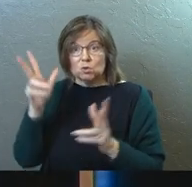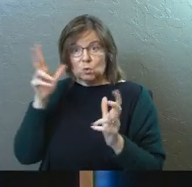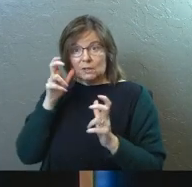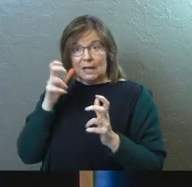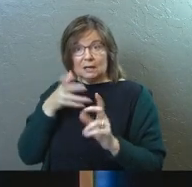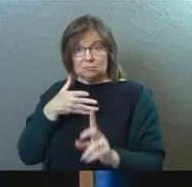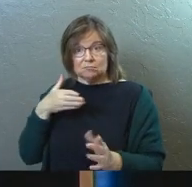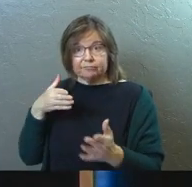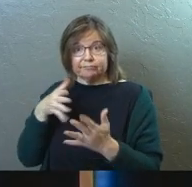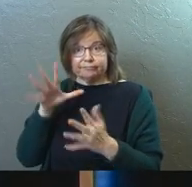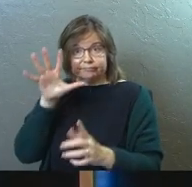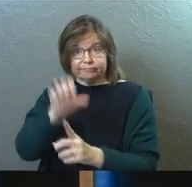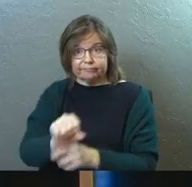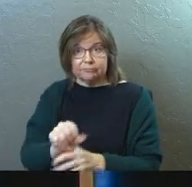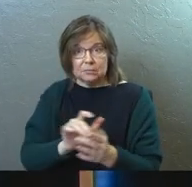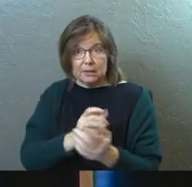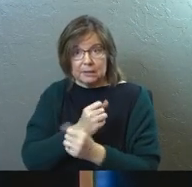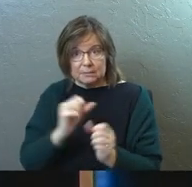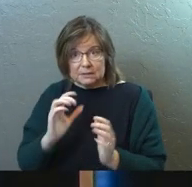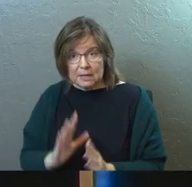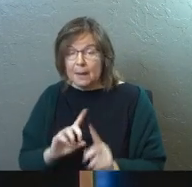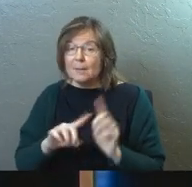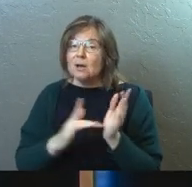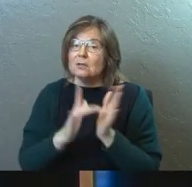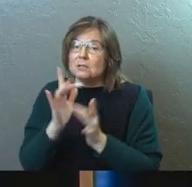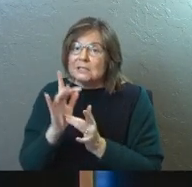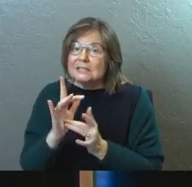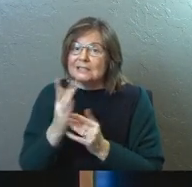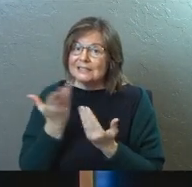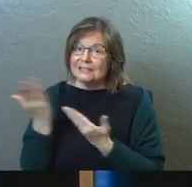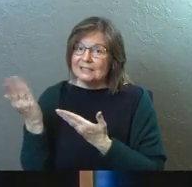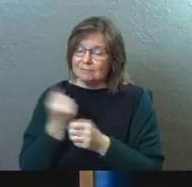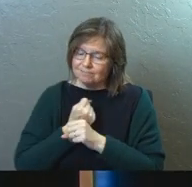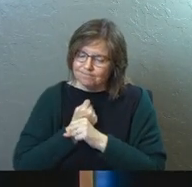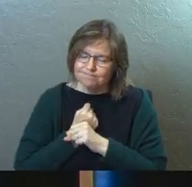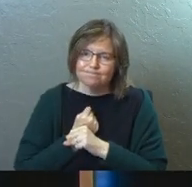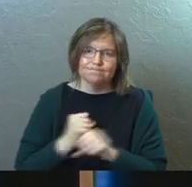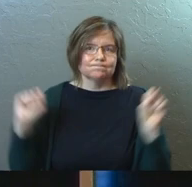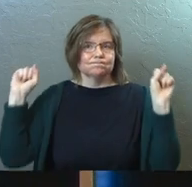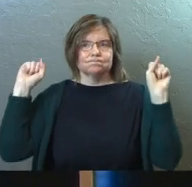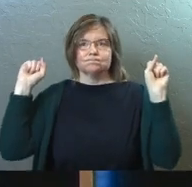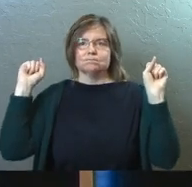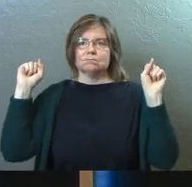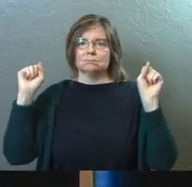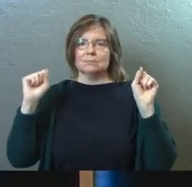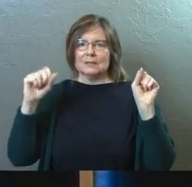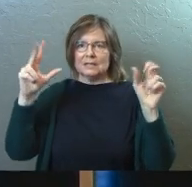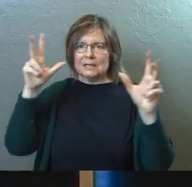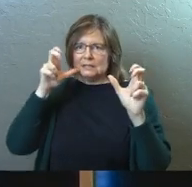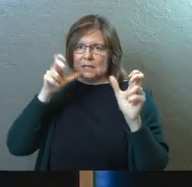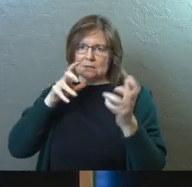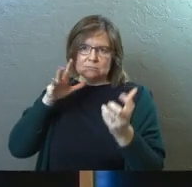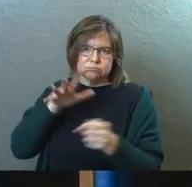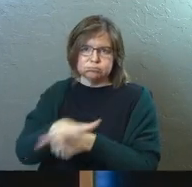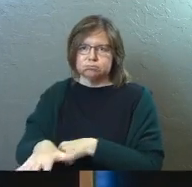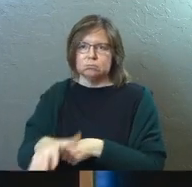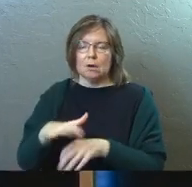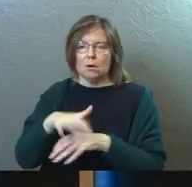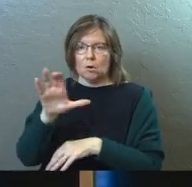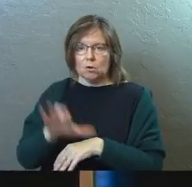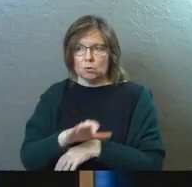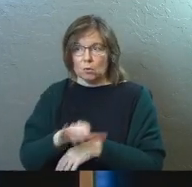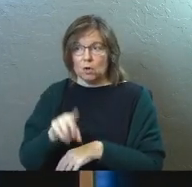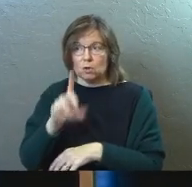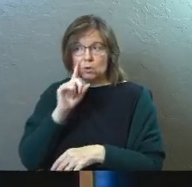yes? But Jesus ultimately delivered the death blow to Satan on the cross. Amen.